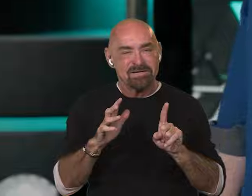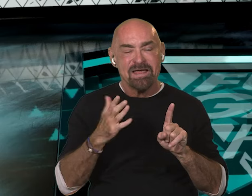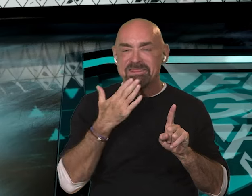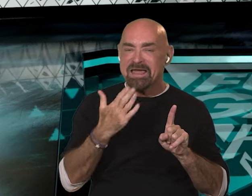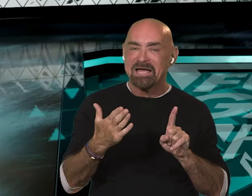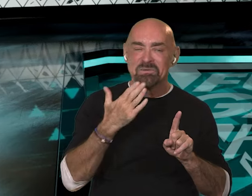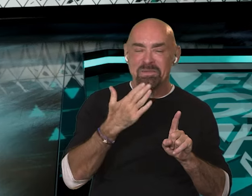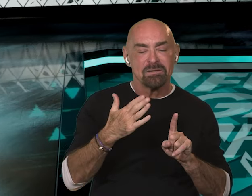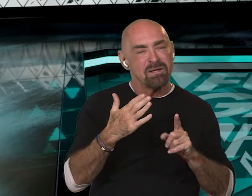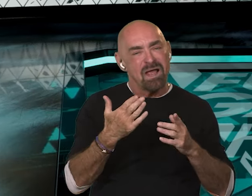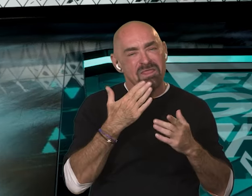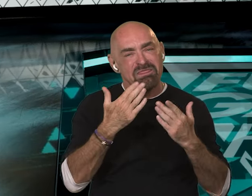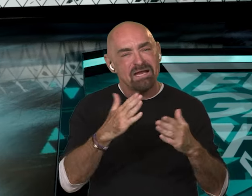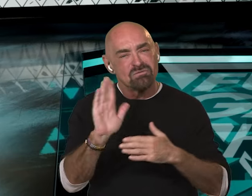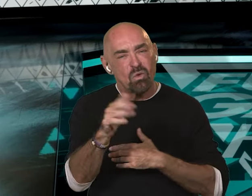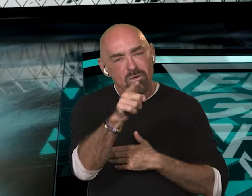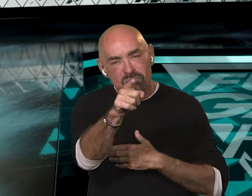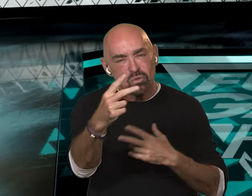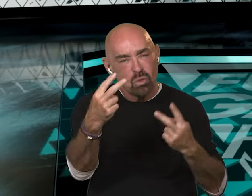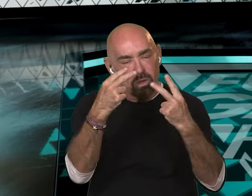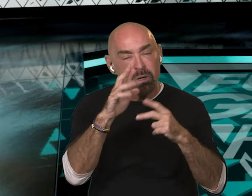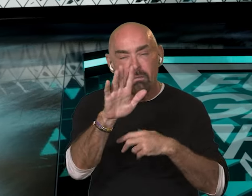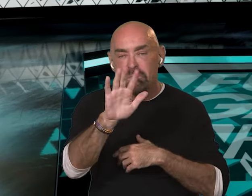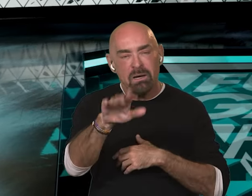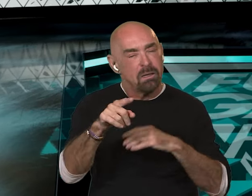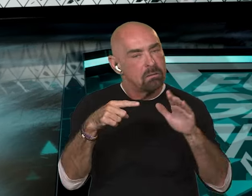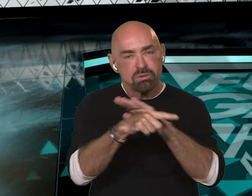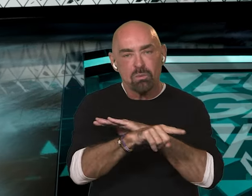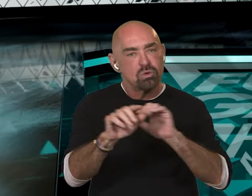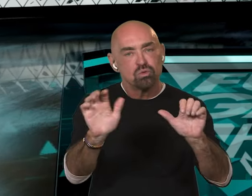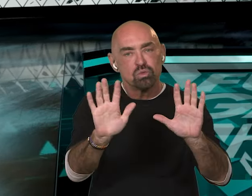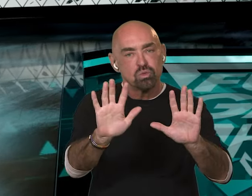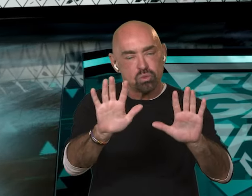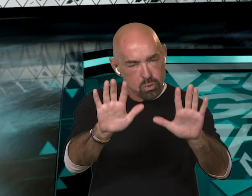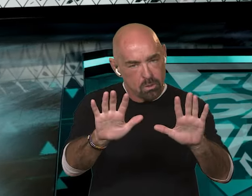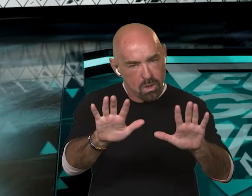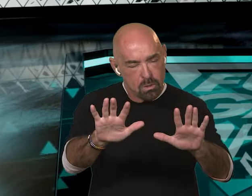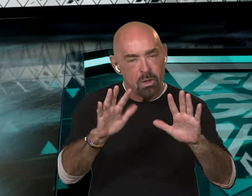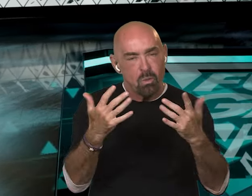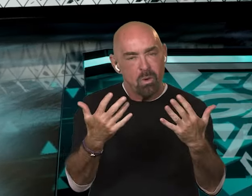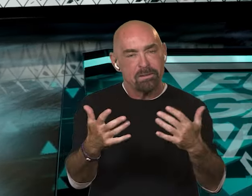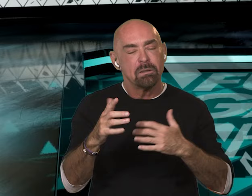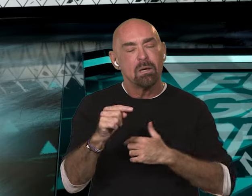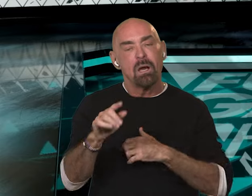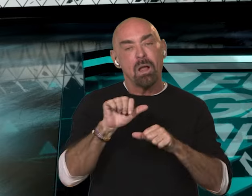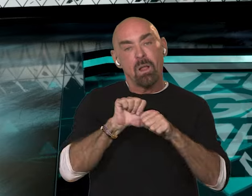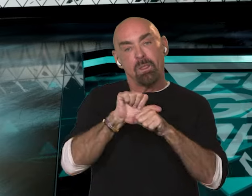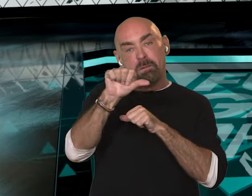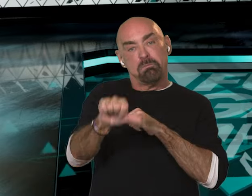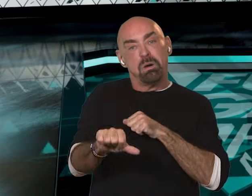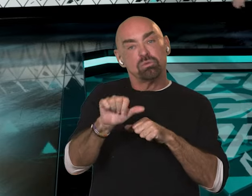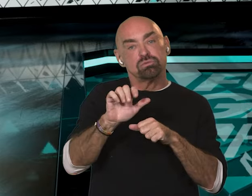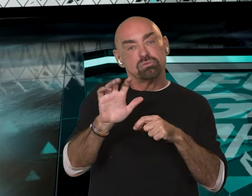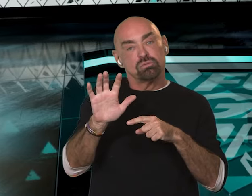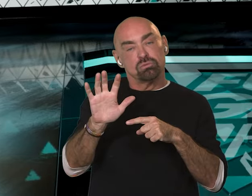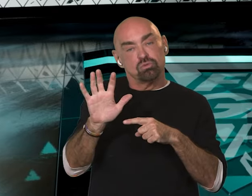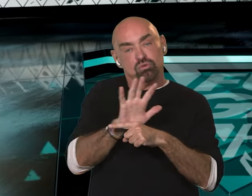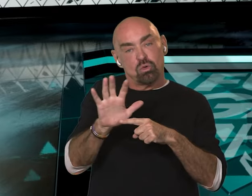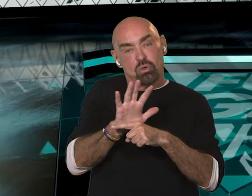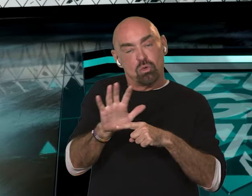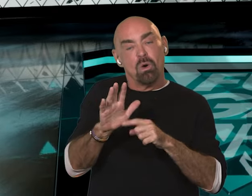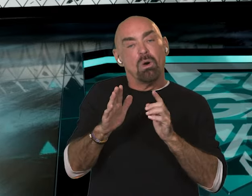me. And cheers to all of you guys for tuning in. But don't leave just yet, cowboy, because we've got the post-show coming up right after